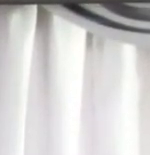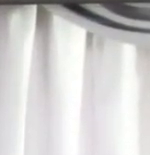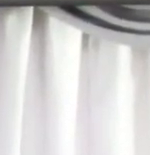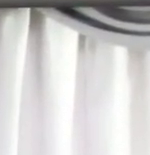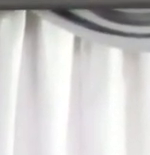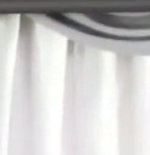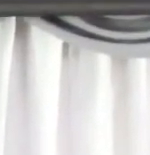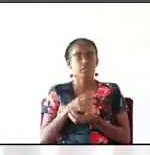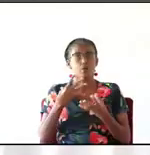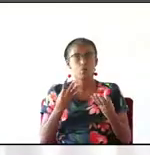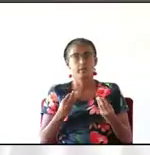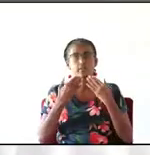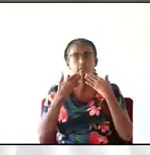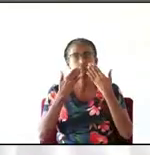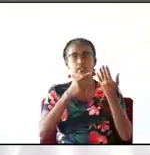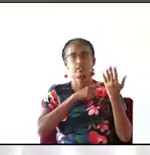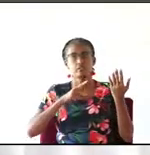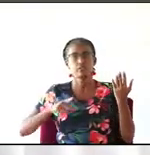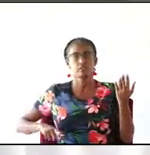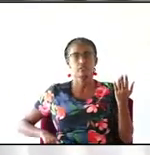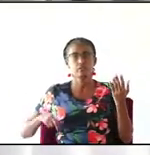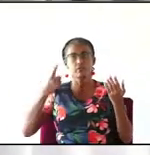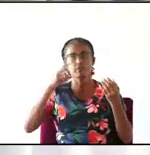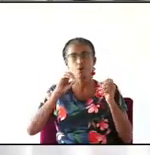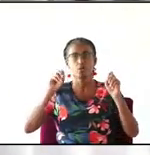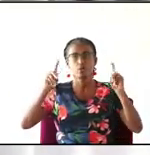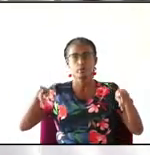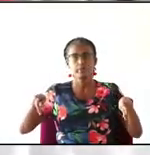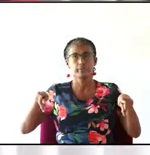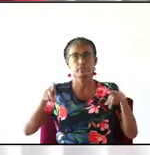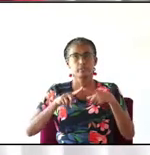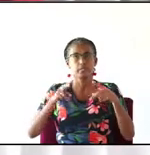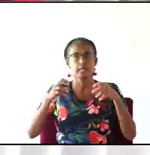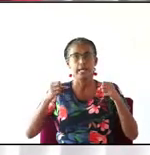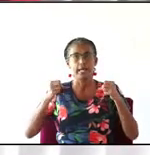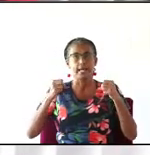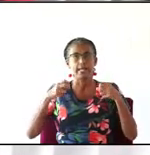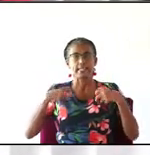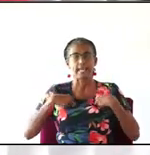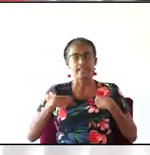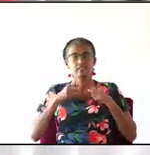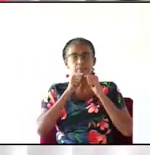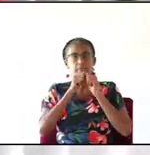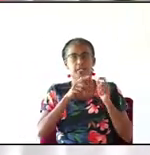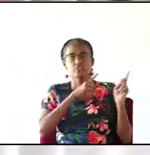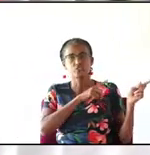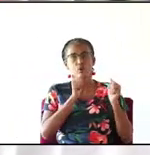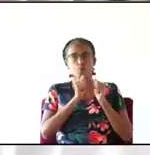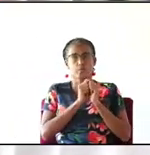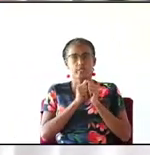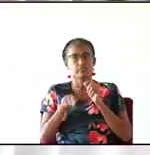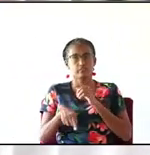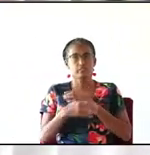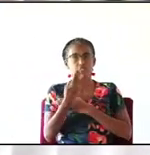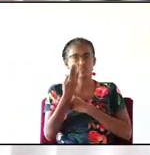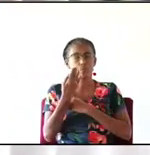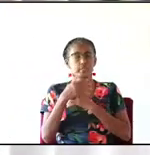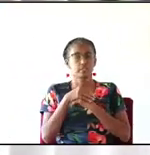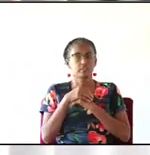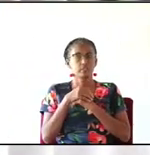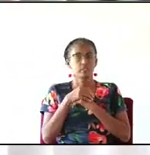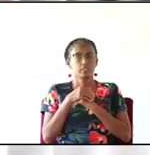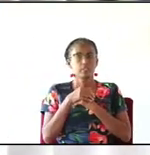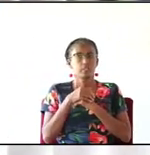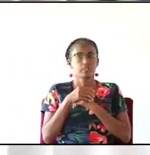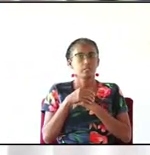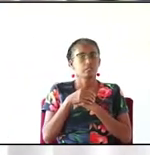I want to thank the Lord for the opportunity that he has blessed me with to speak this morning. 8 years